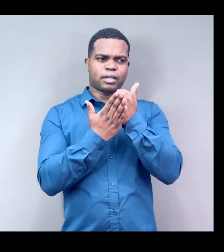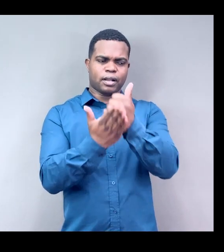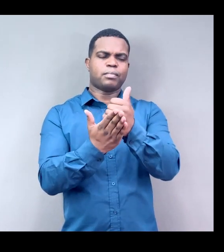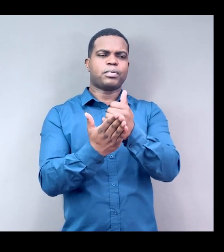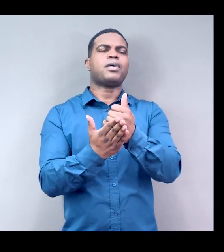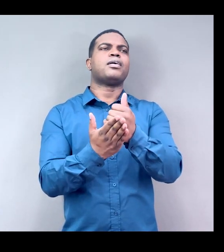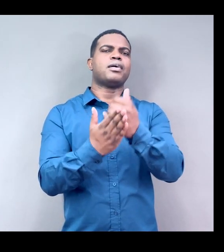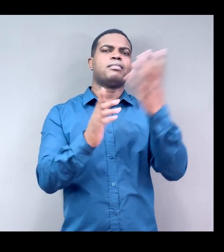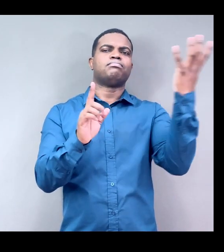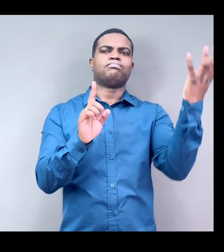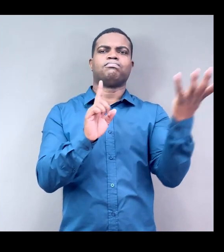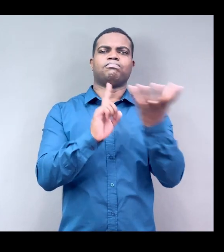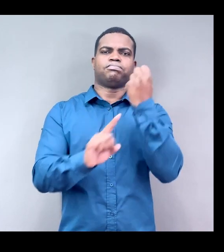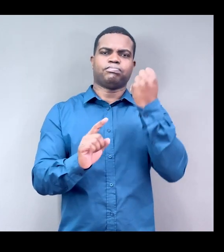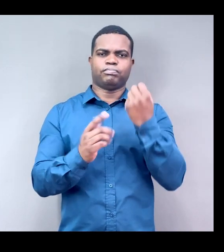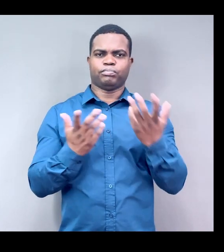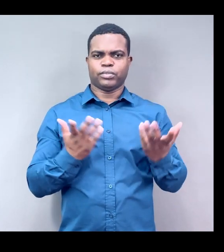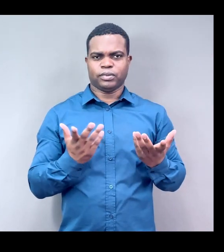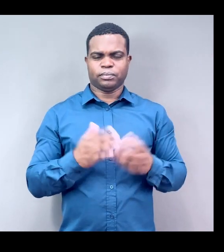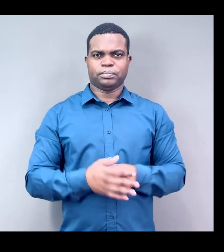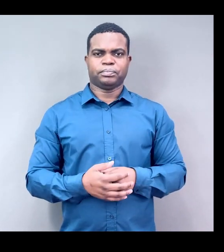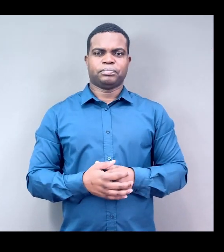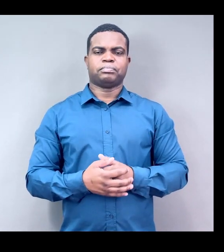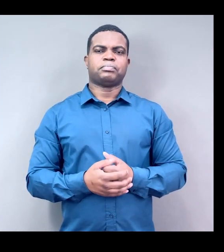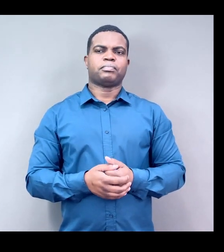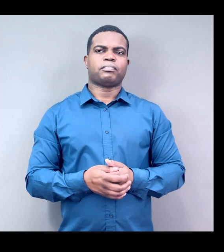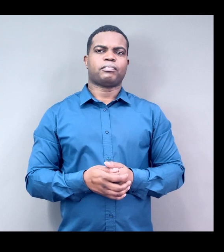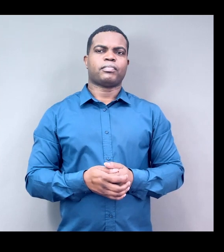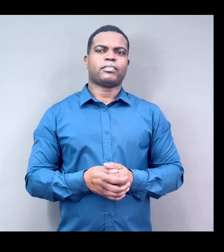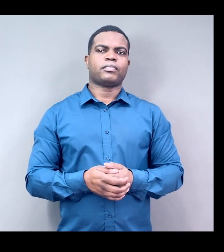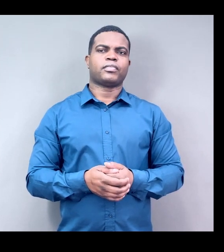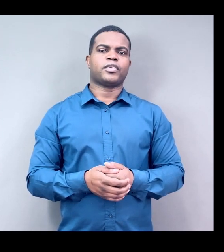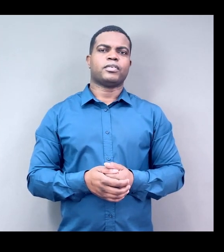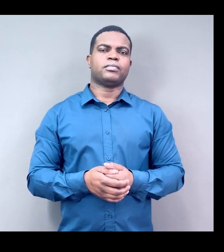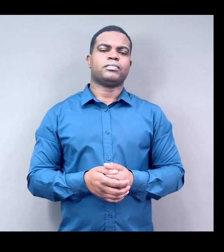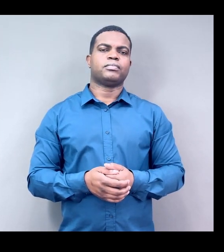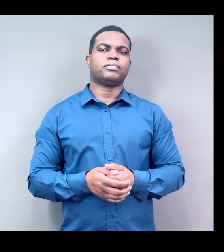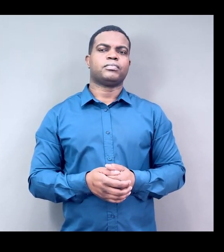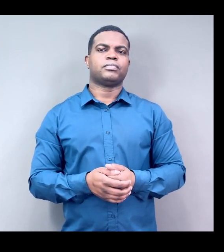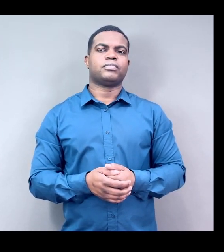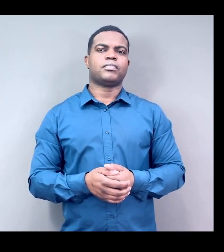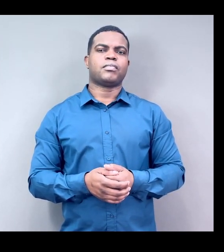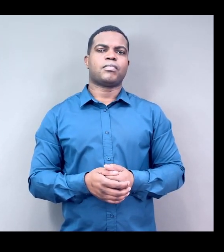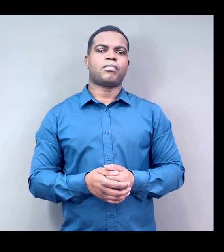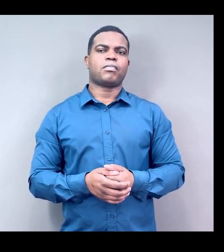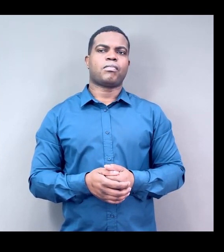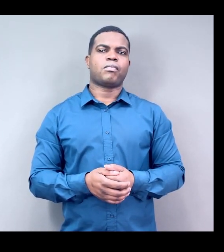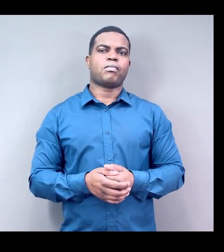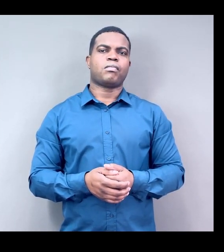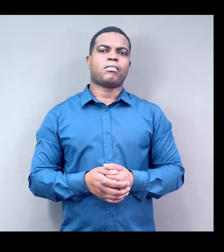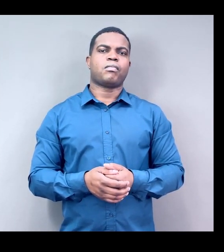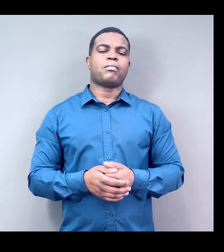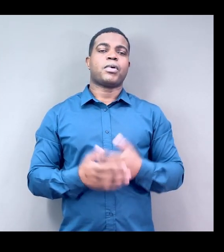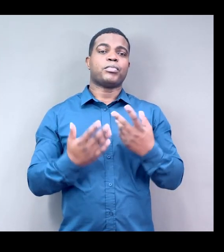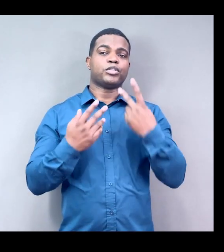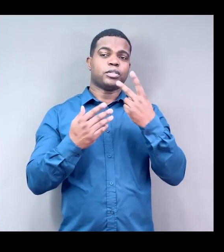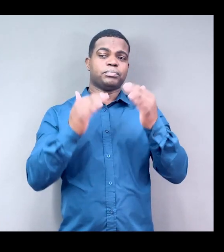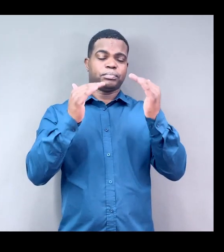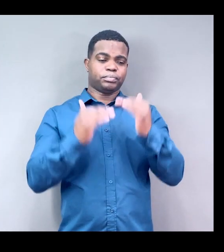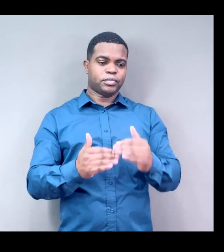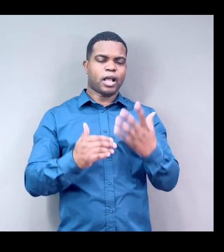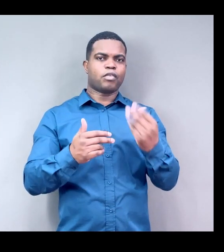can help you to achieve that goal, that can help you to realize that goal. So looking at